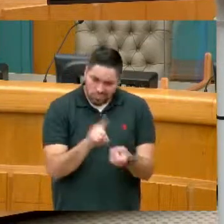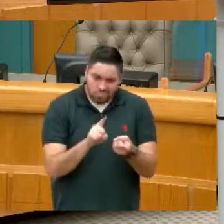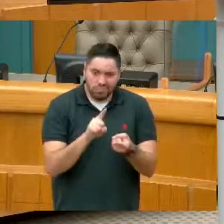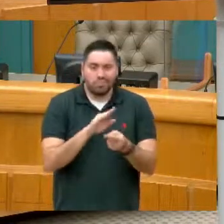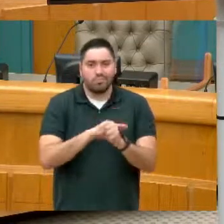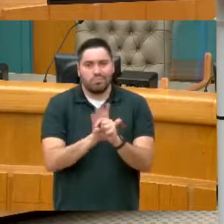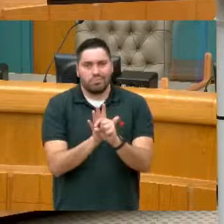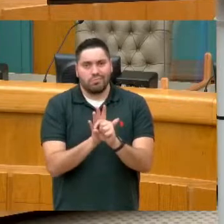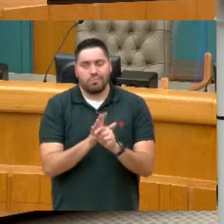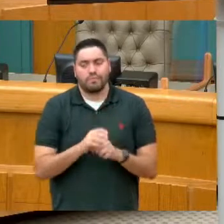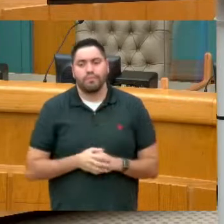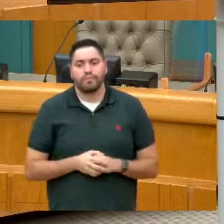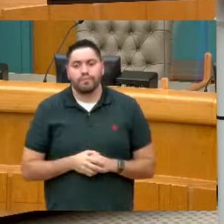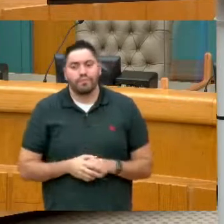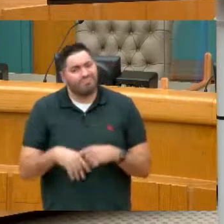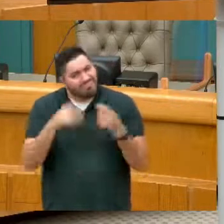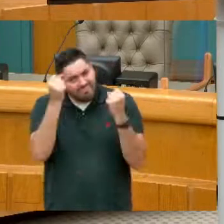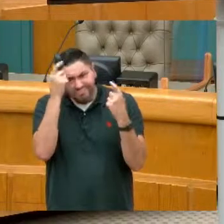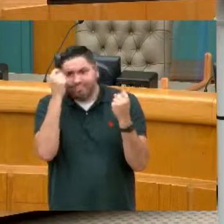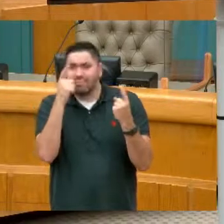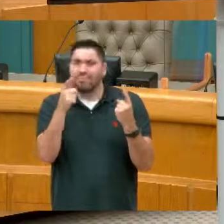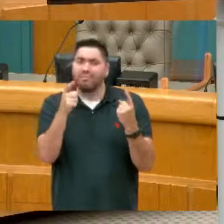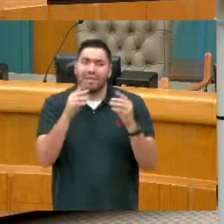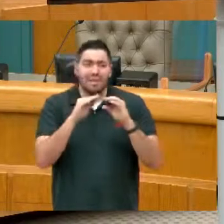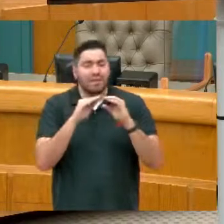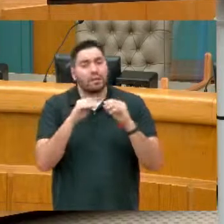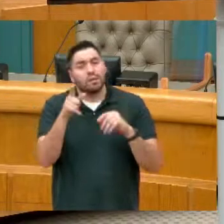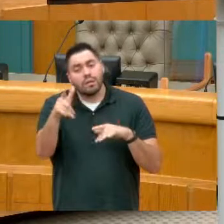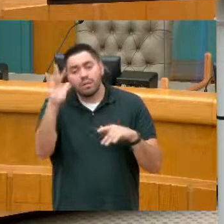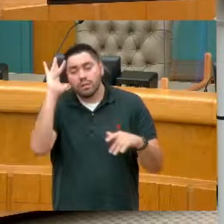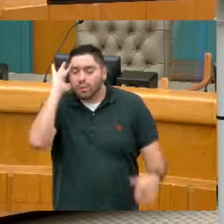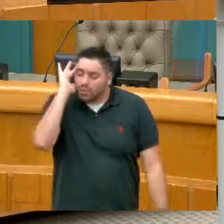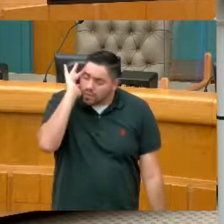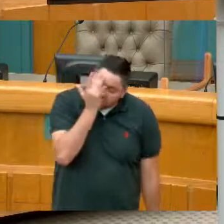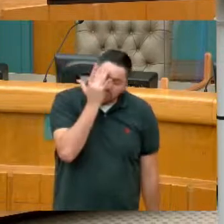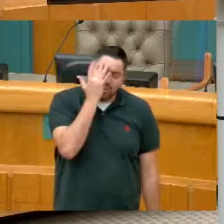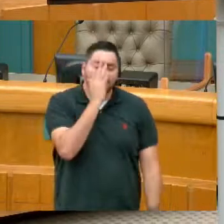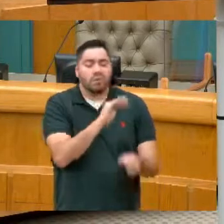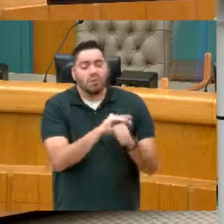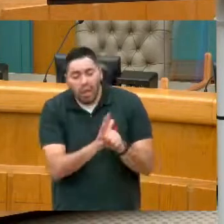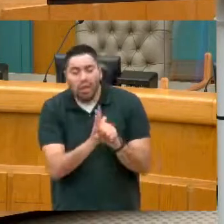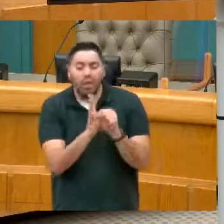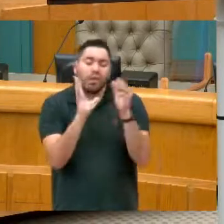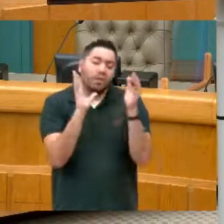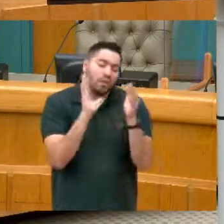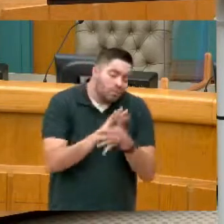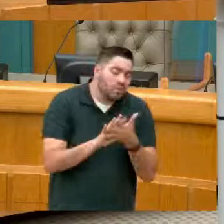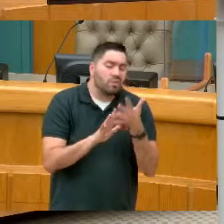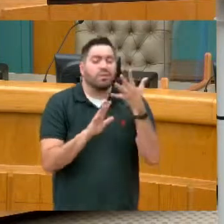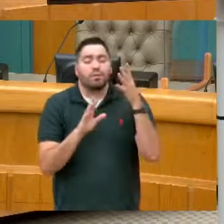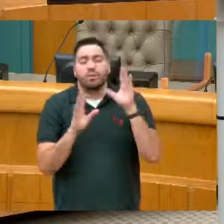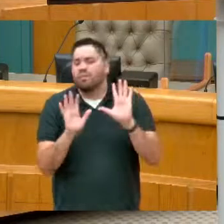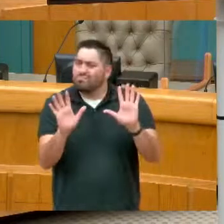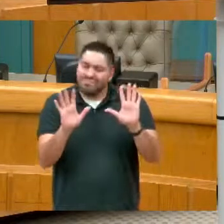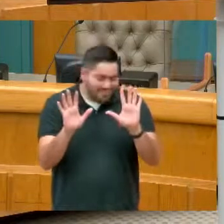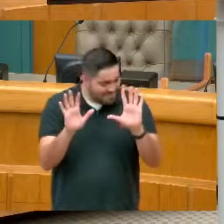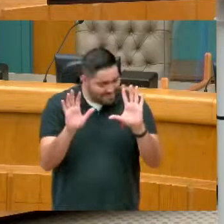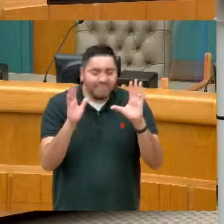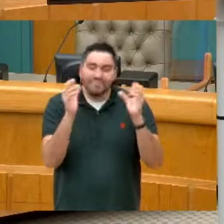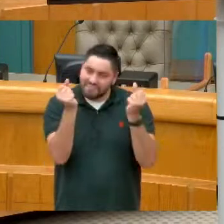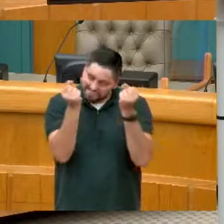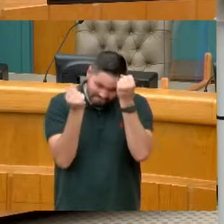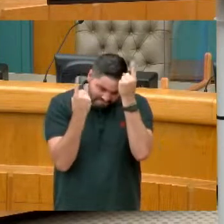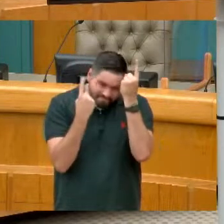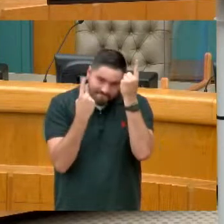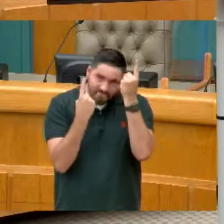an individual from quarantine. So just because you have a negative on day 7, that doesn't mean you can go back to face-to-face instruction. You